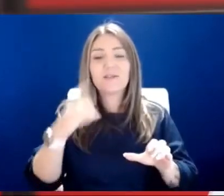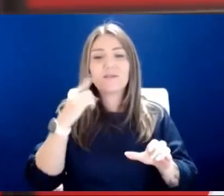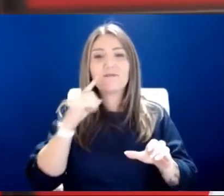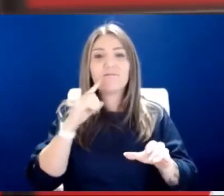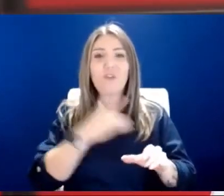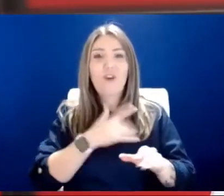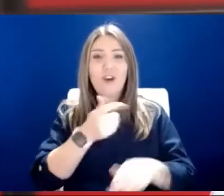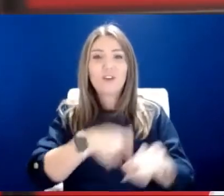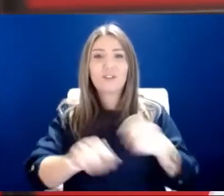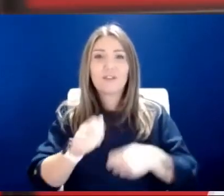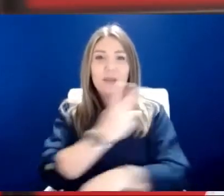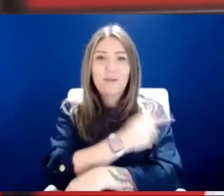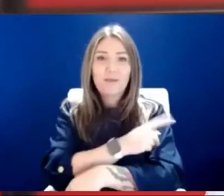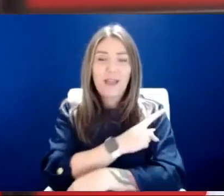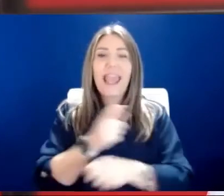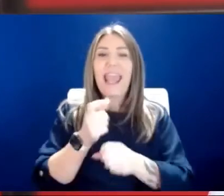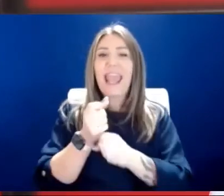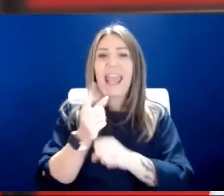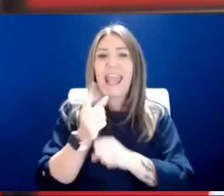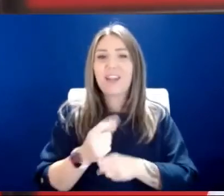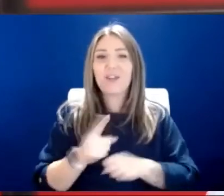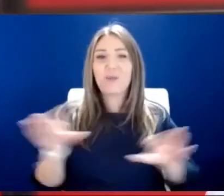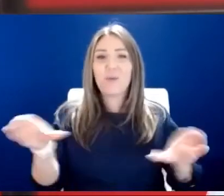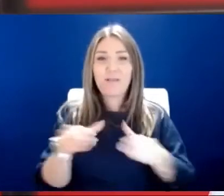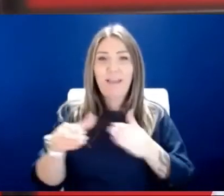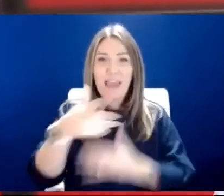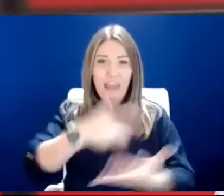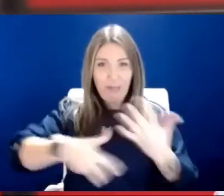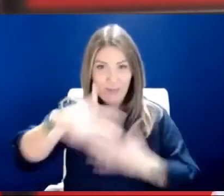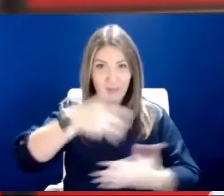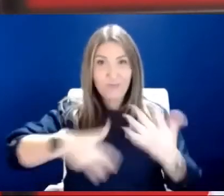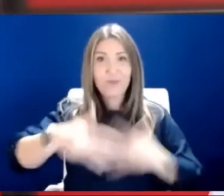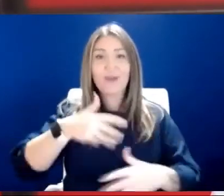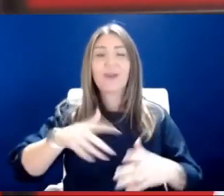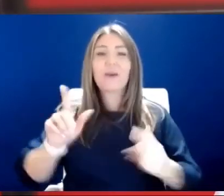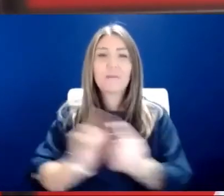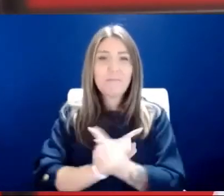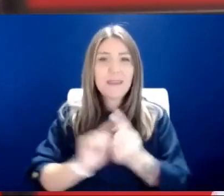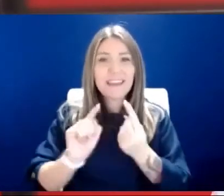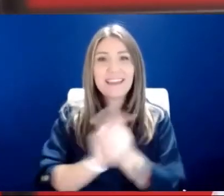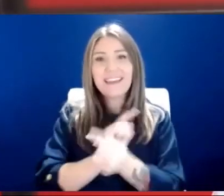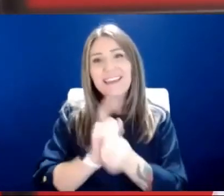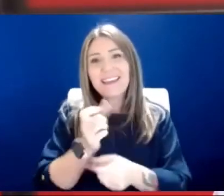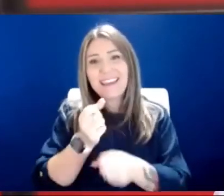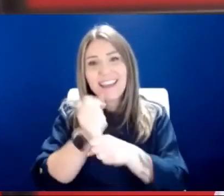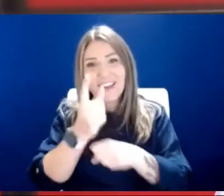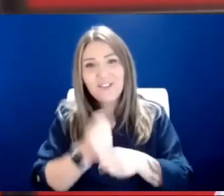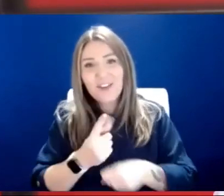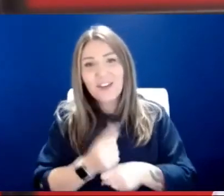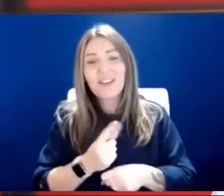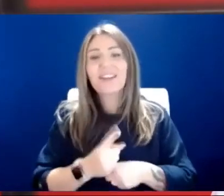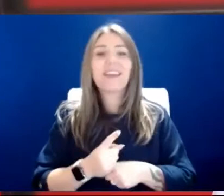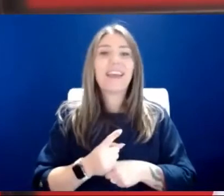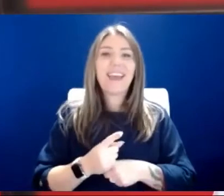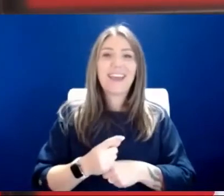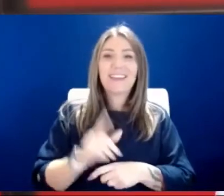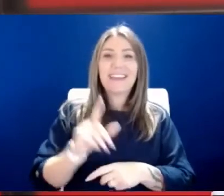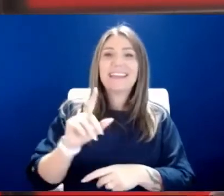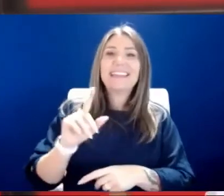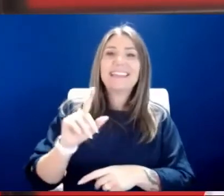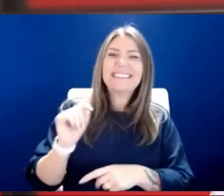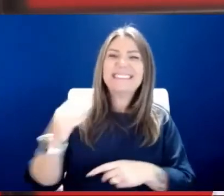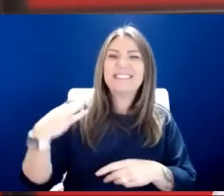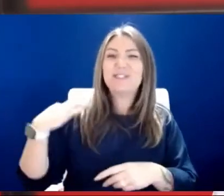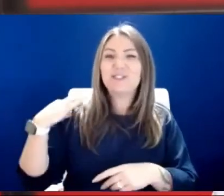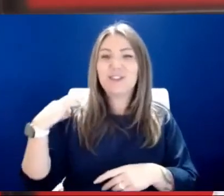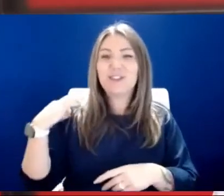do annual gathering where we meet every year. They wear T-shirts with their sequence of